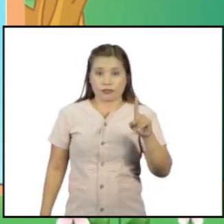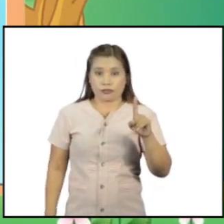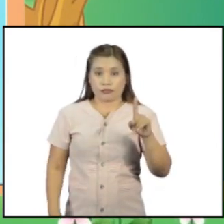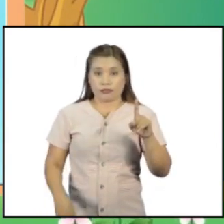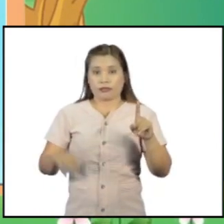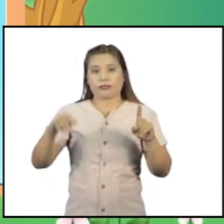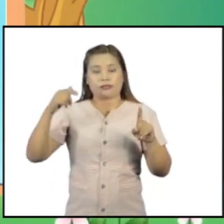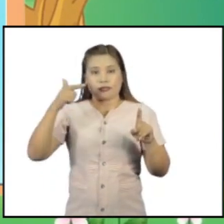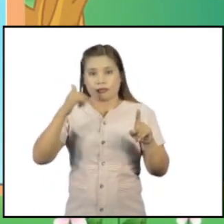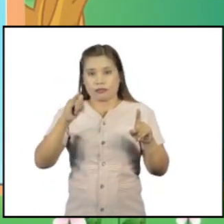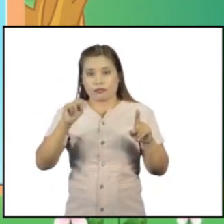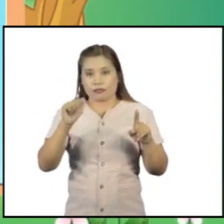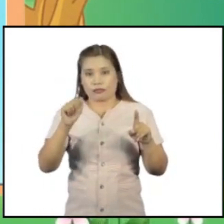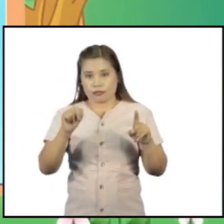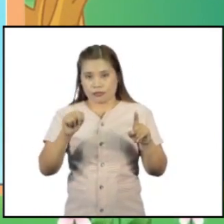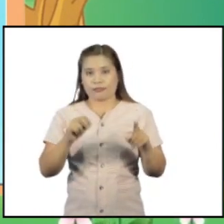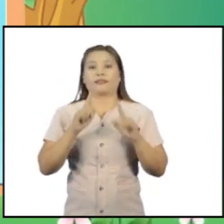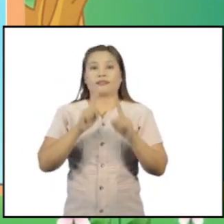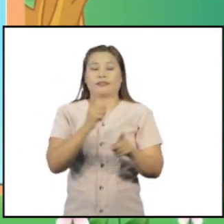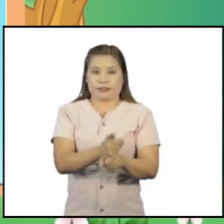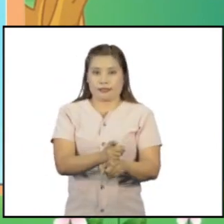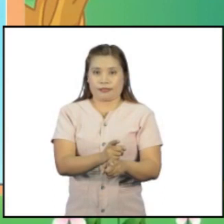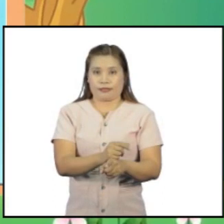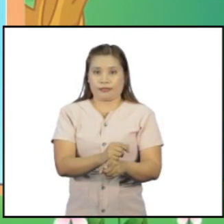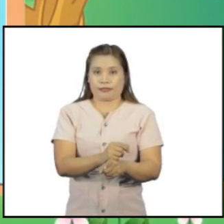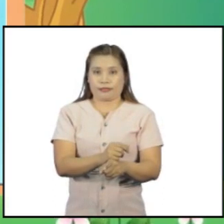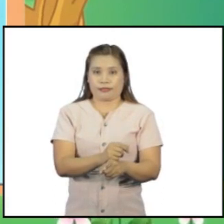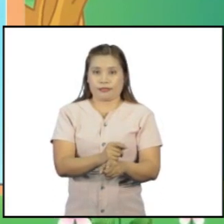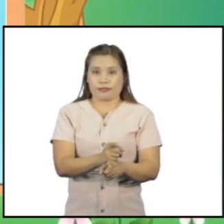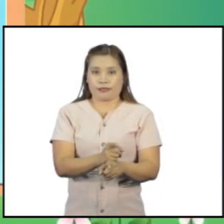D. Gian. The correct answer